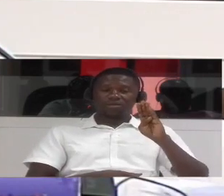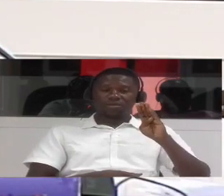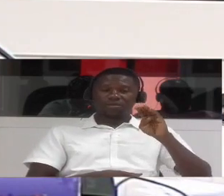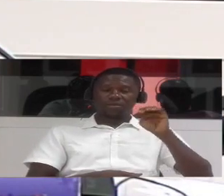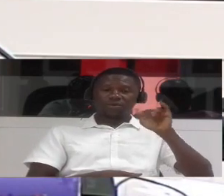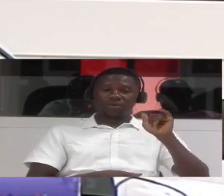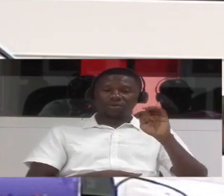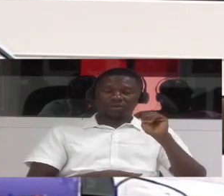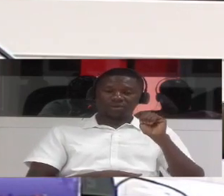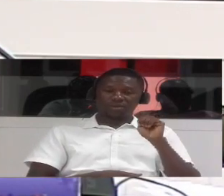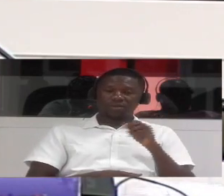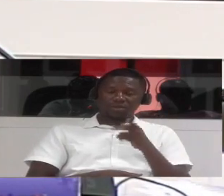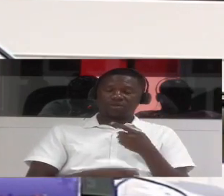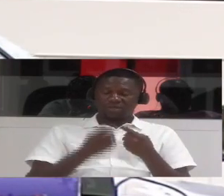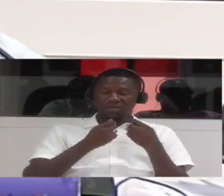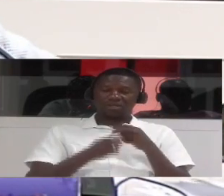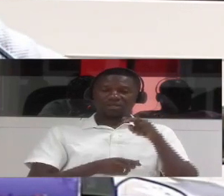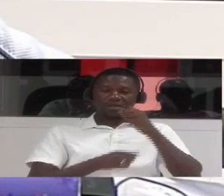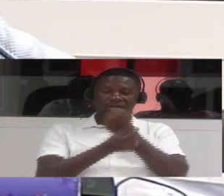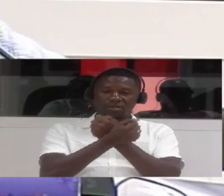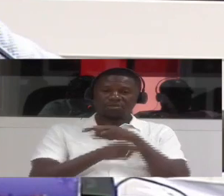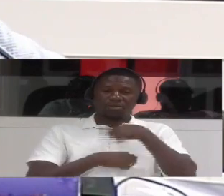who actually arrested him.